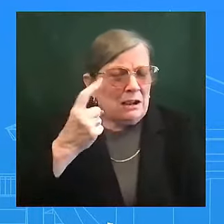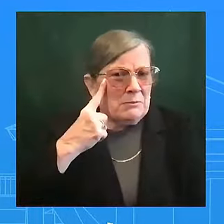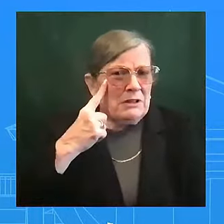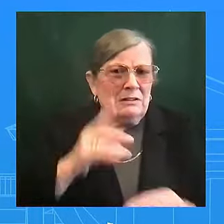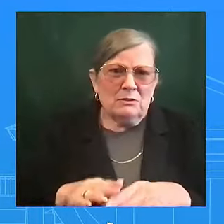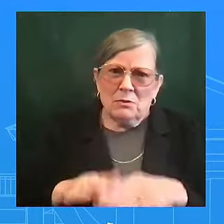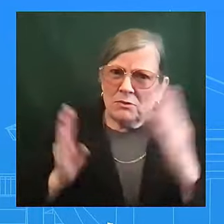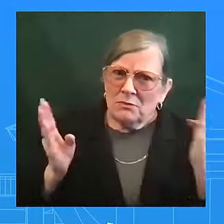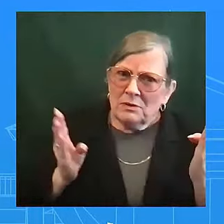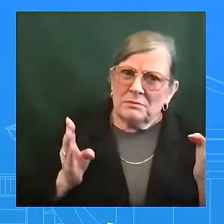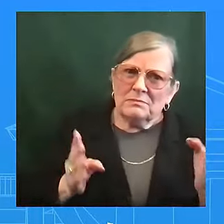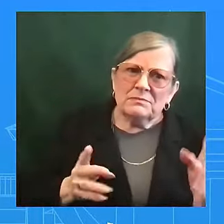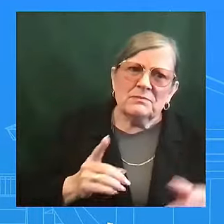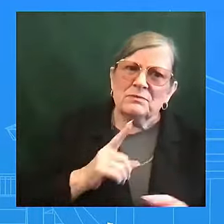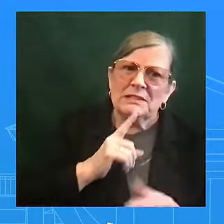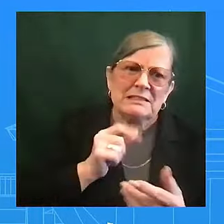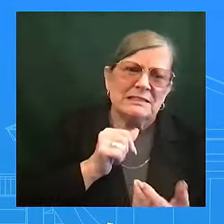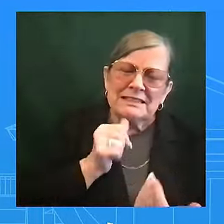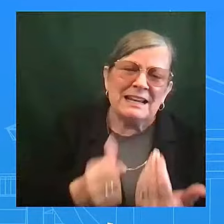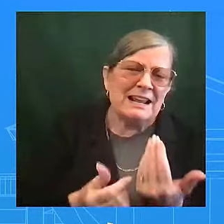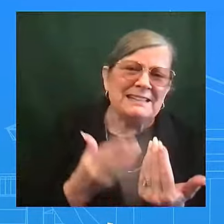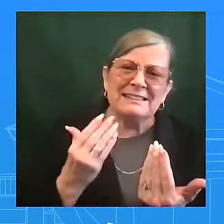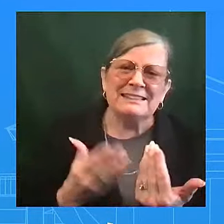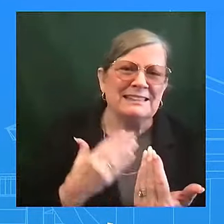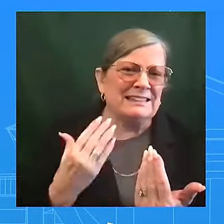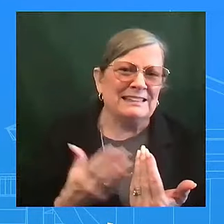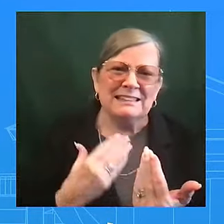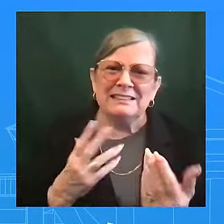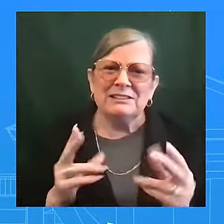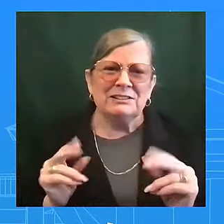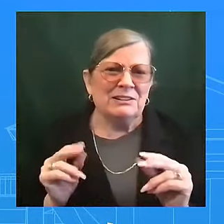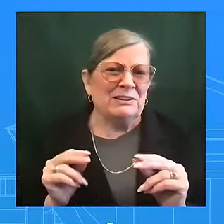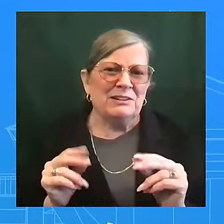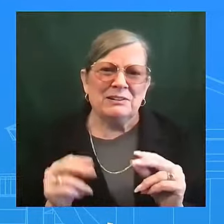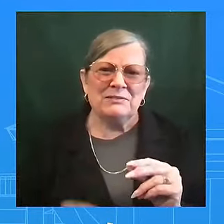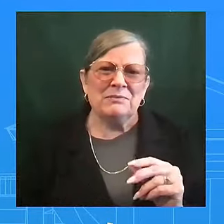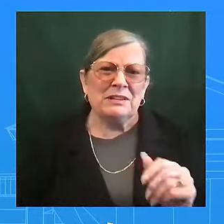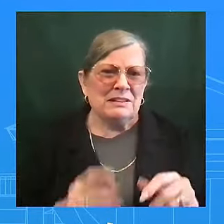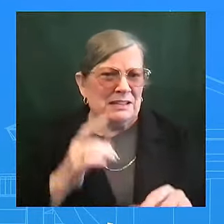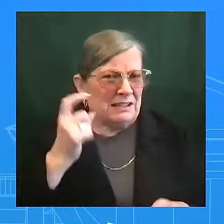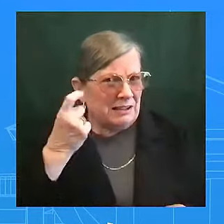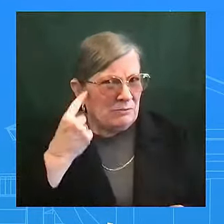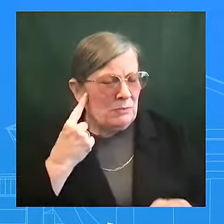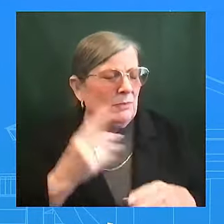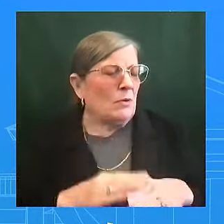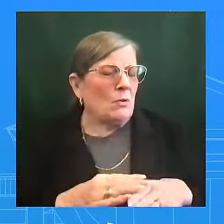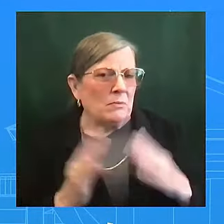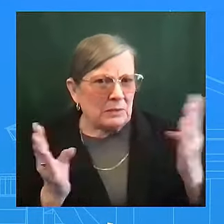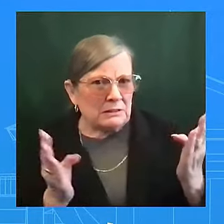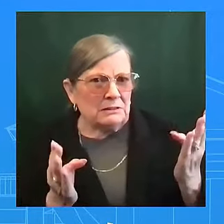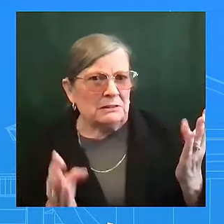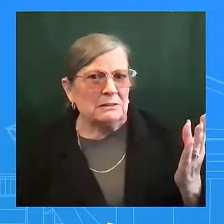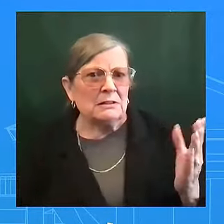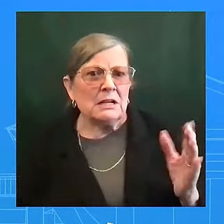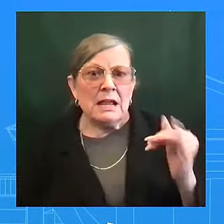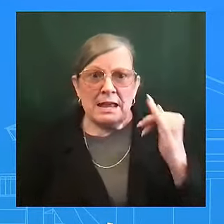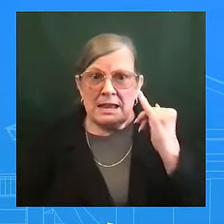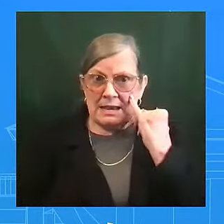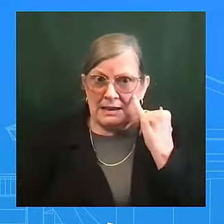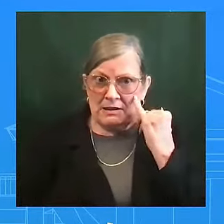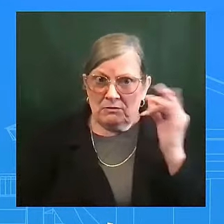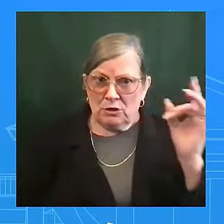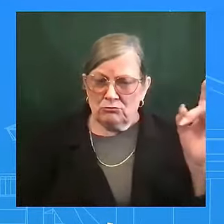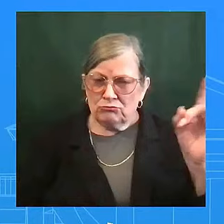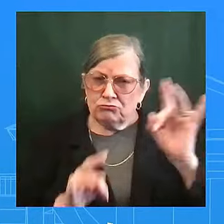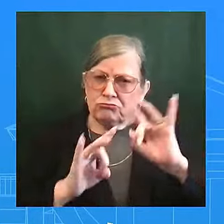how to do this to keep the government open and provide that emergency funding for disaster needs. I just talked about that at the top, about the needs